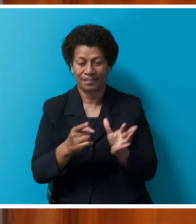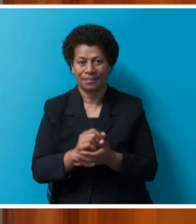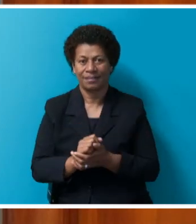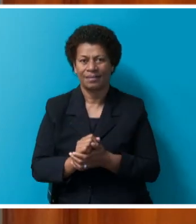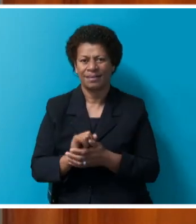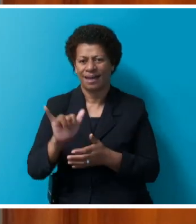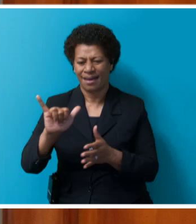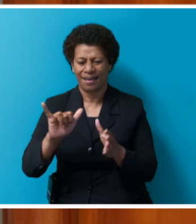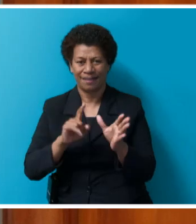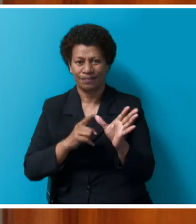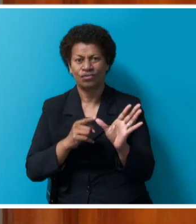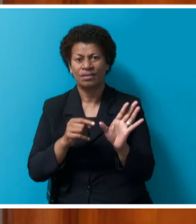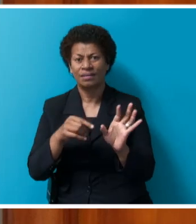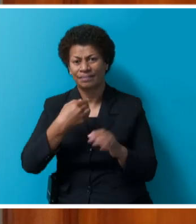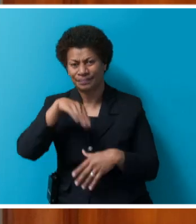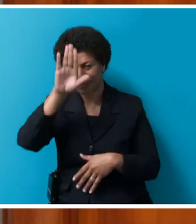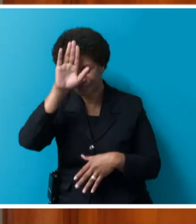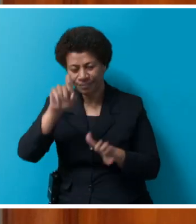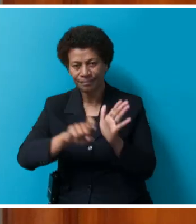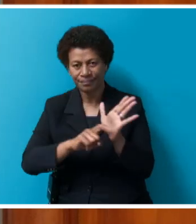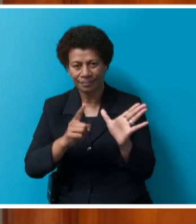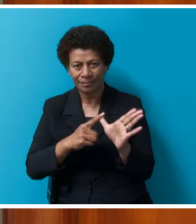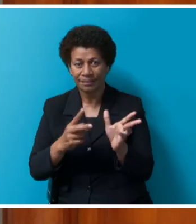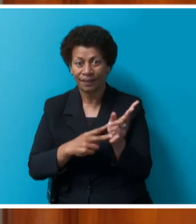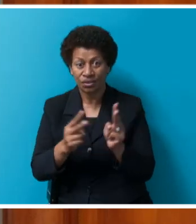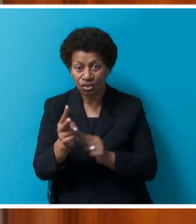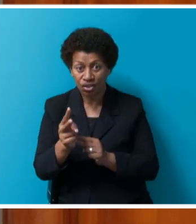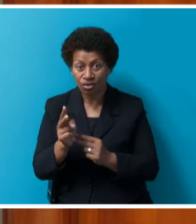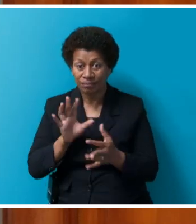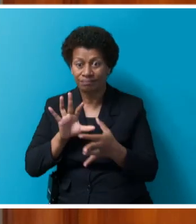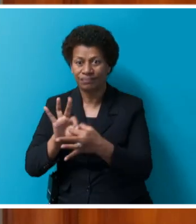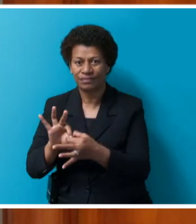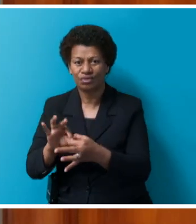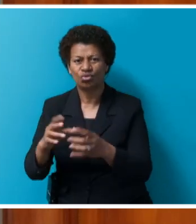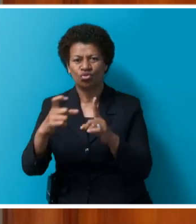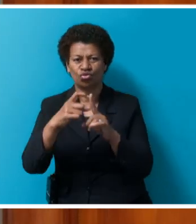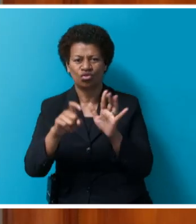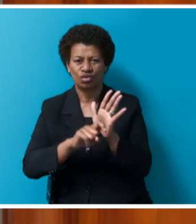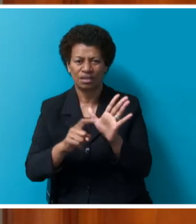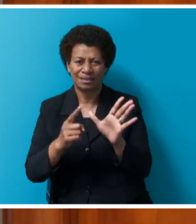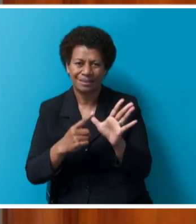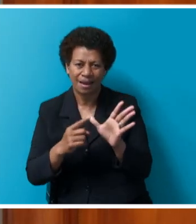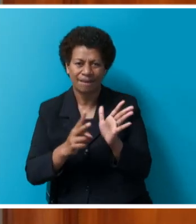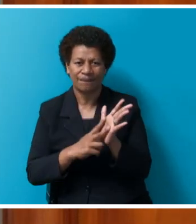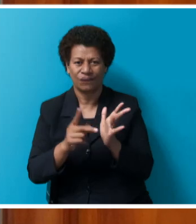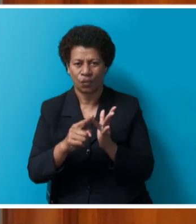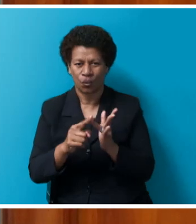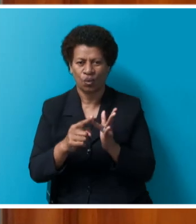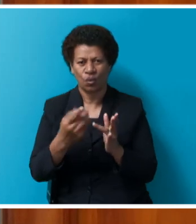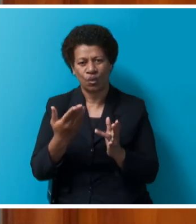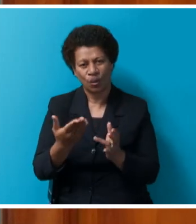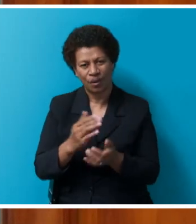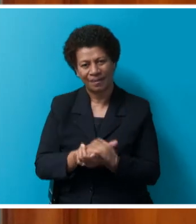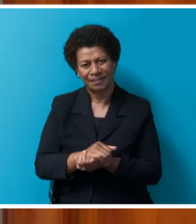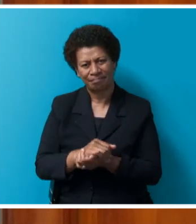Buana Turanga Tuira, the village with direct kinship ties to Nravo. I'm grateful for these roots that bind me to the Wanu